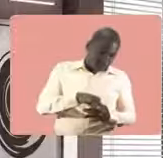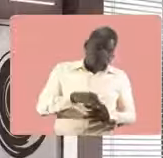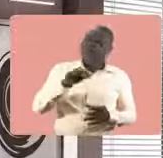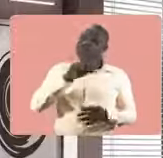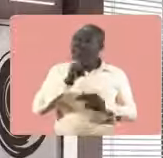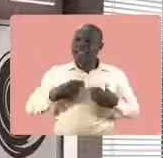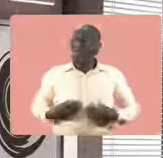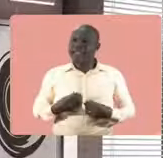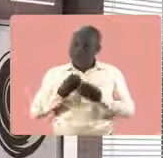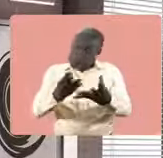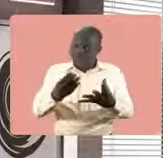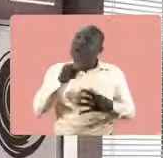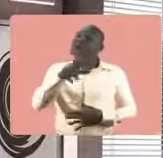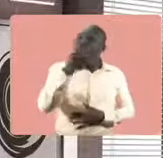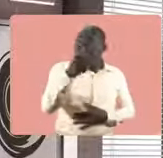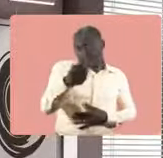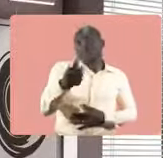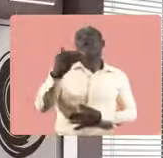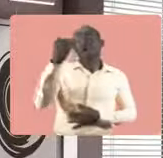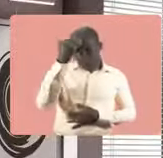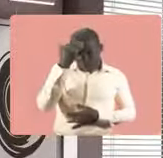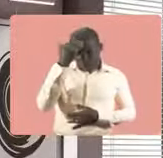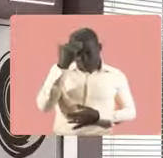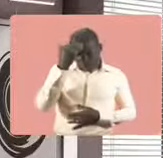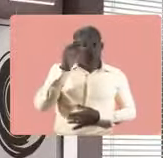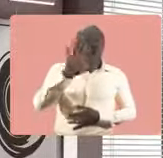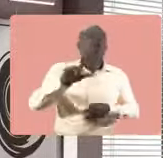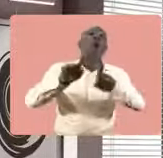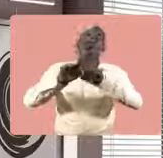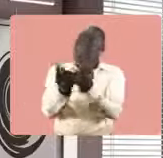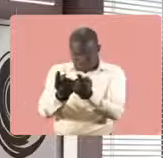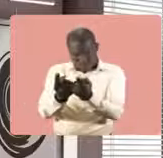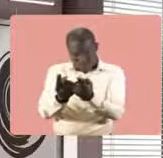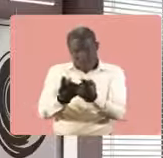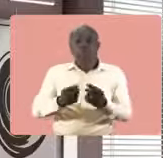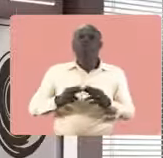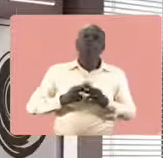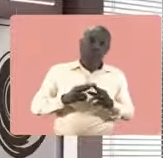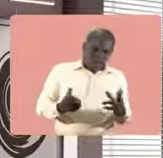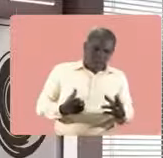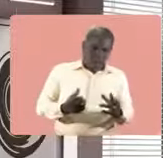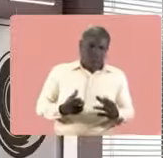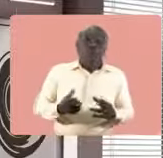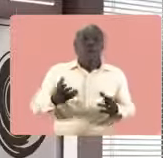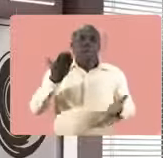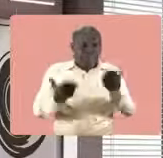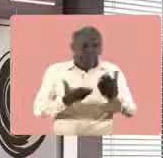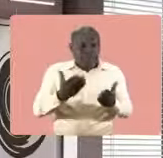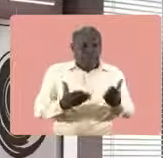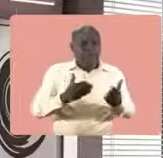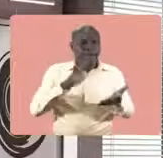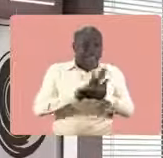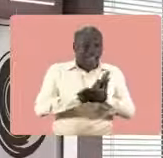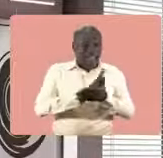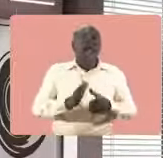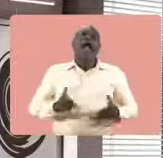dumwa. So unya hunu oni papa sa otu abano emano pa. Bebia. Yama ekwansa fa wonsa kokromoti